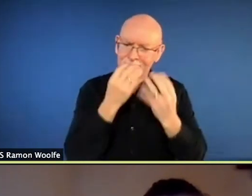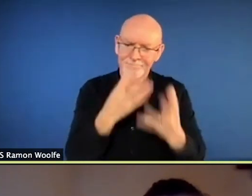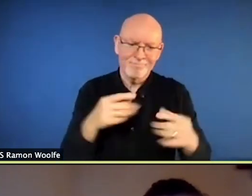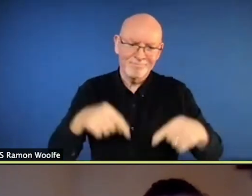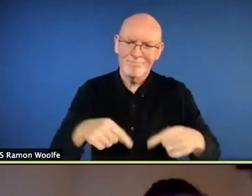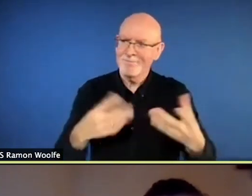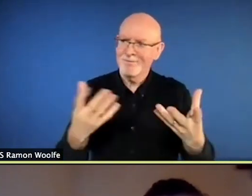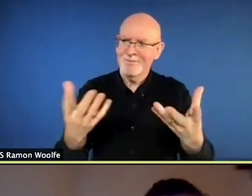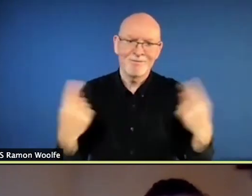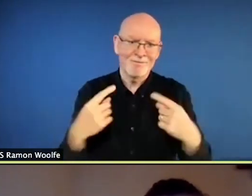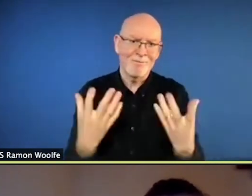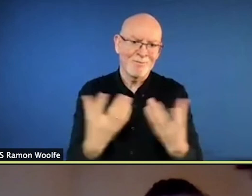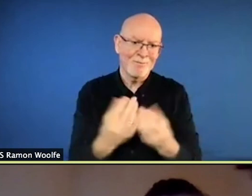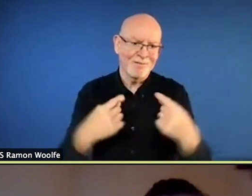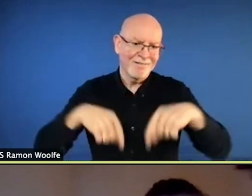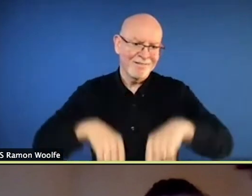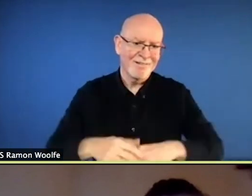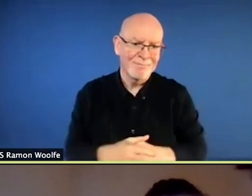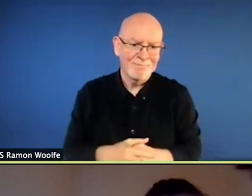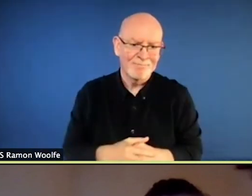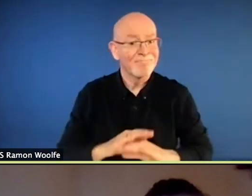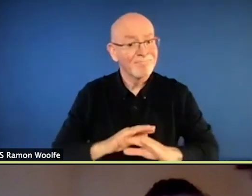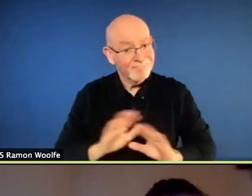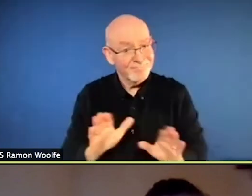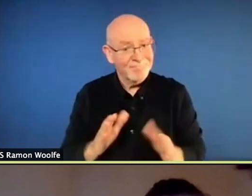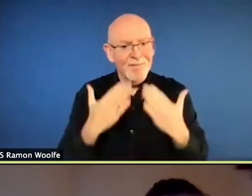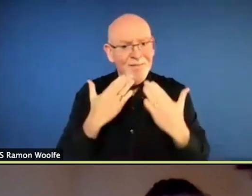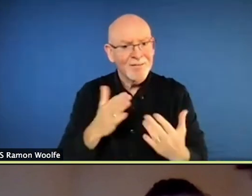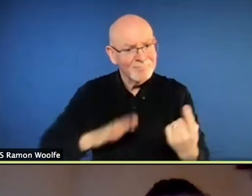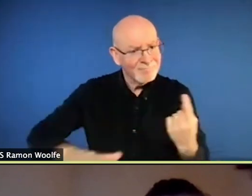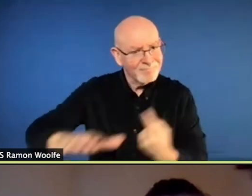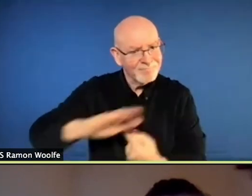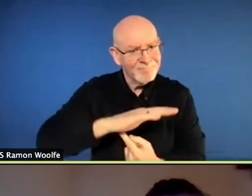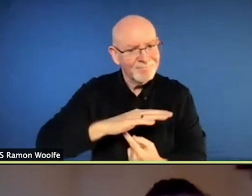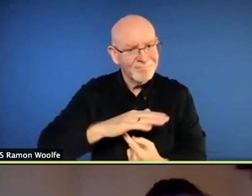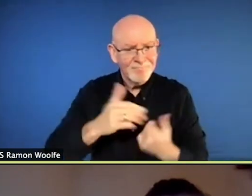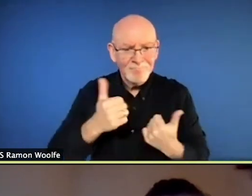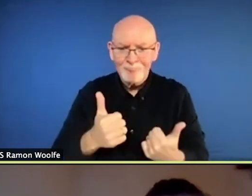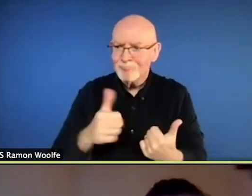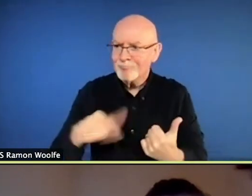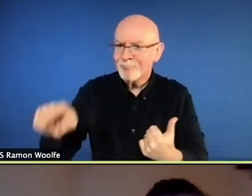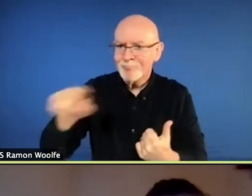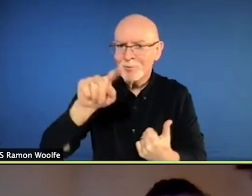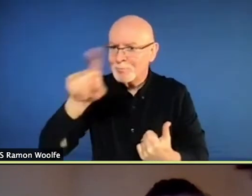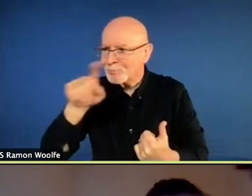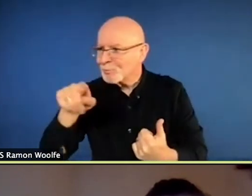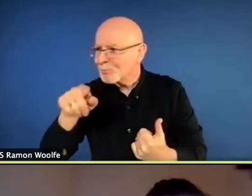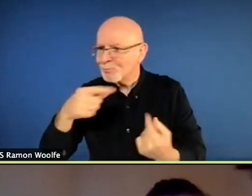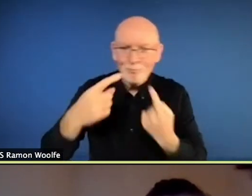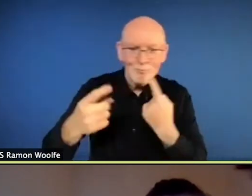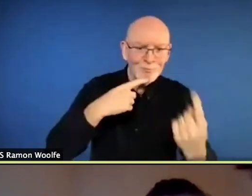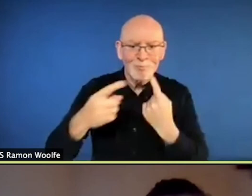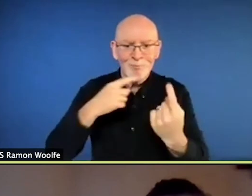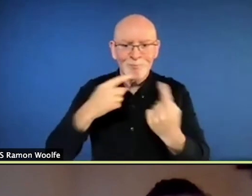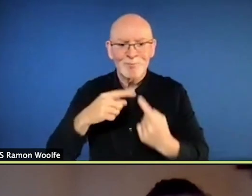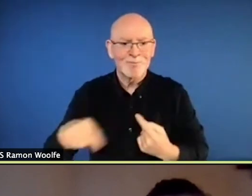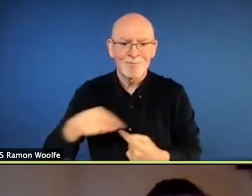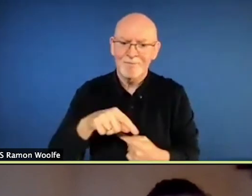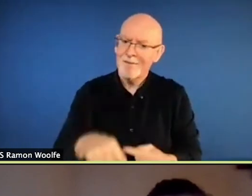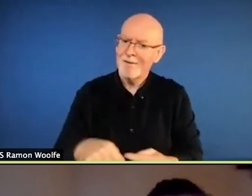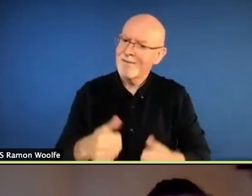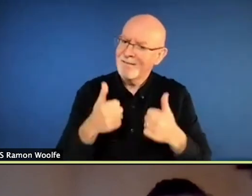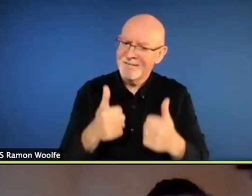really wonderful to see so much activity in the chat, so many questions coming in. Clearly an issue that draws a lot